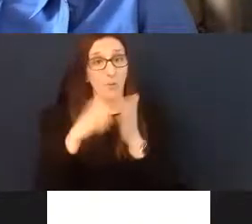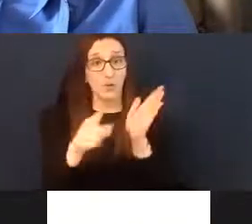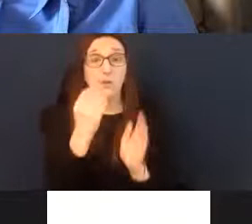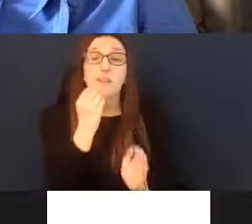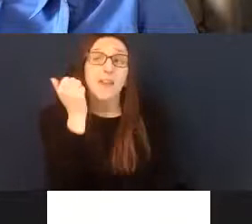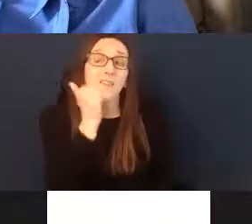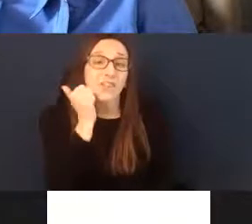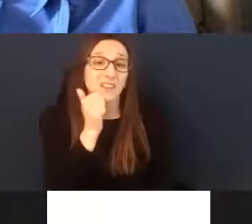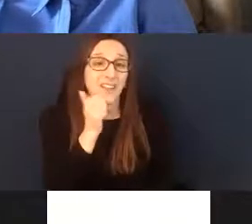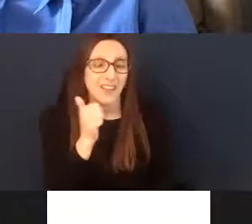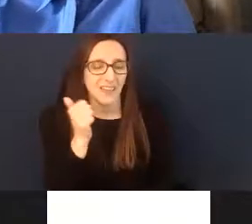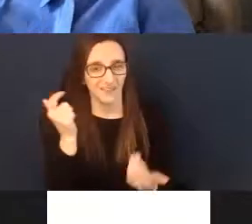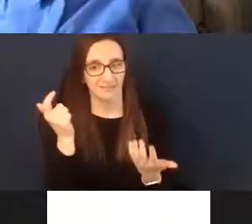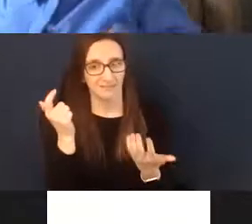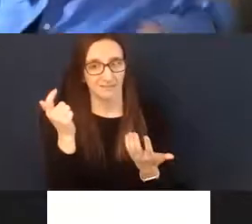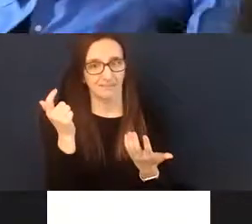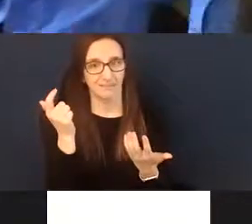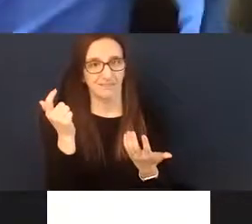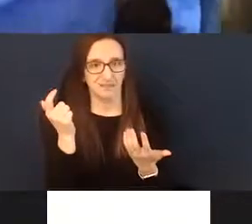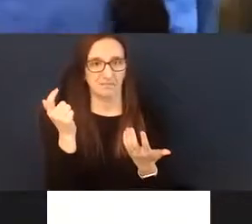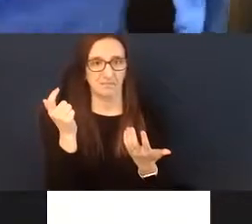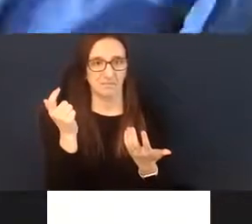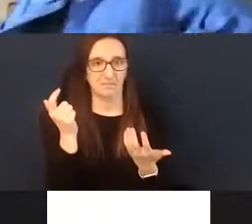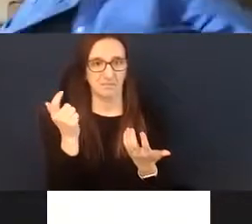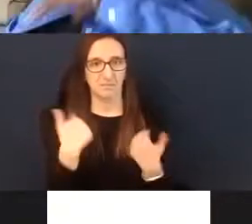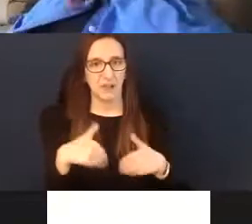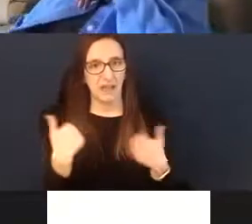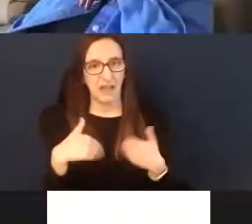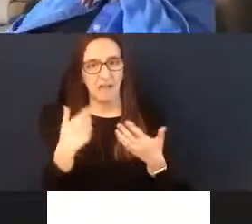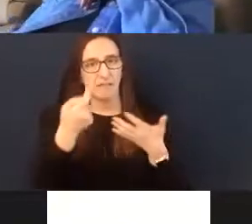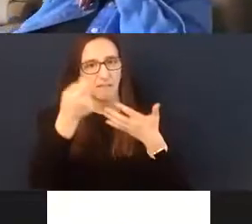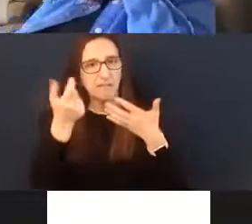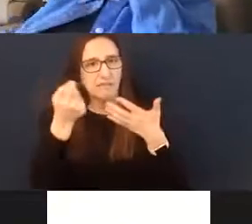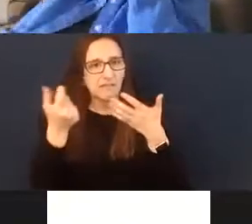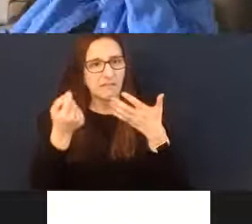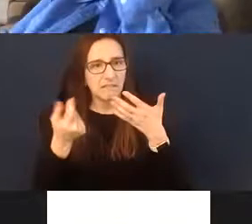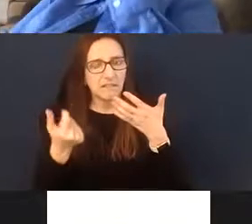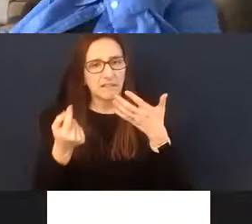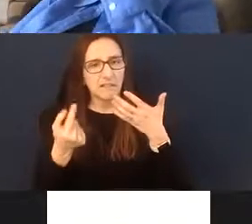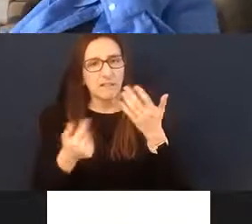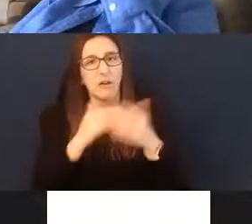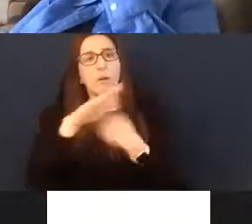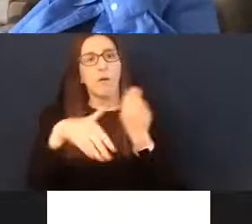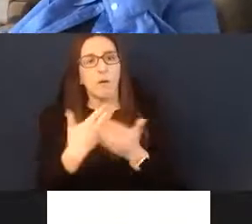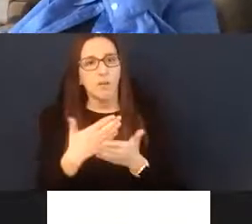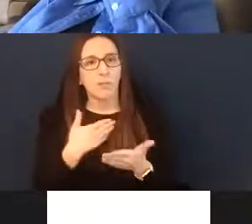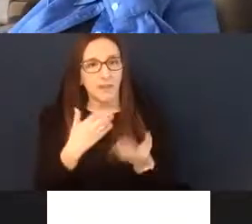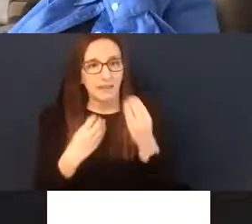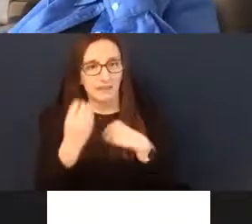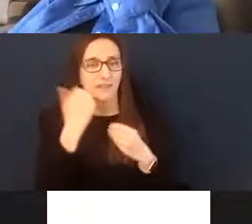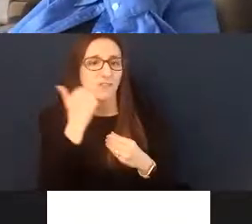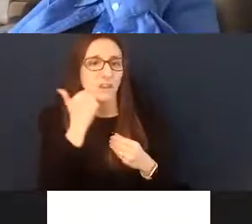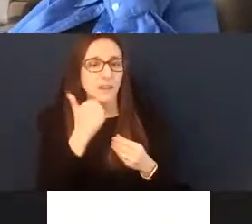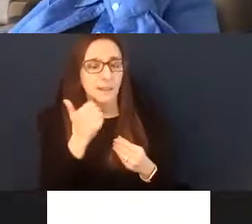basis, this could be the majority of your diet would have to be eliminated. So that's something to take into consideration when